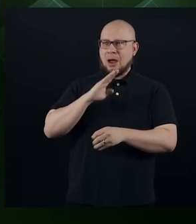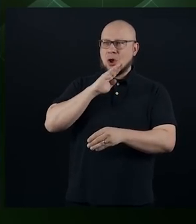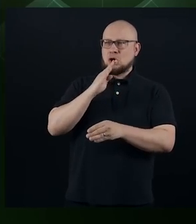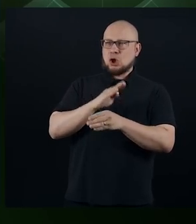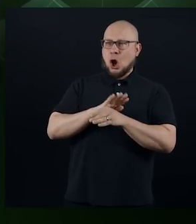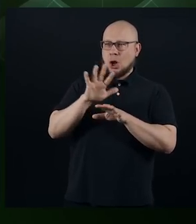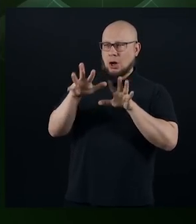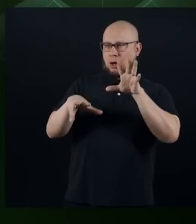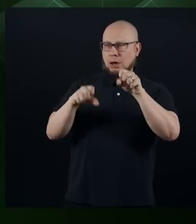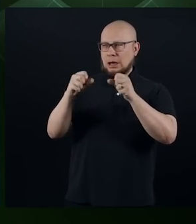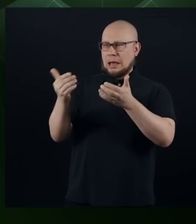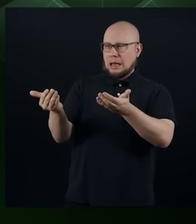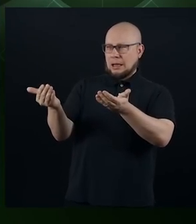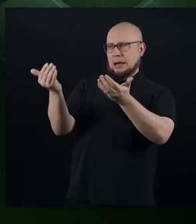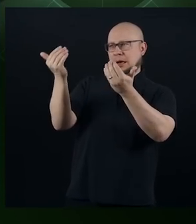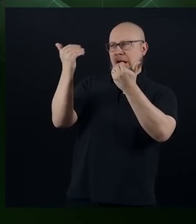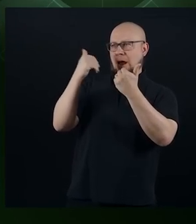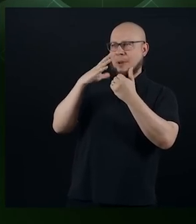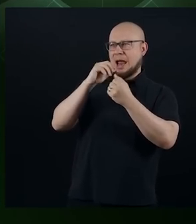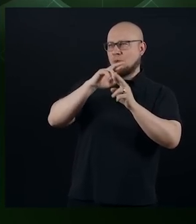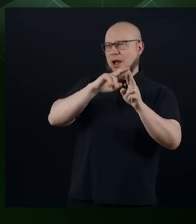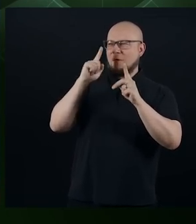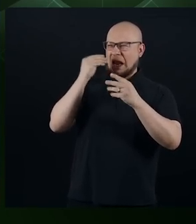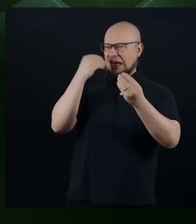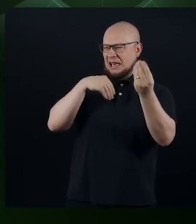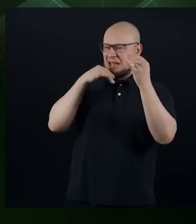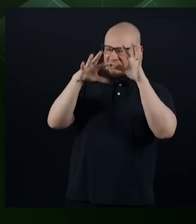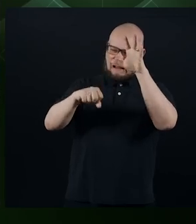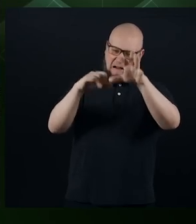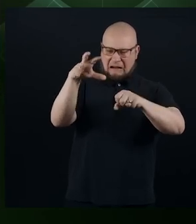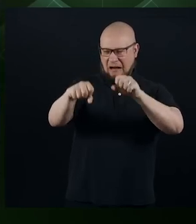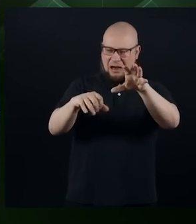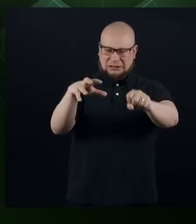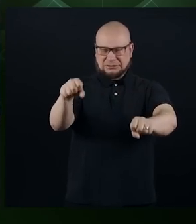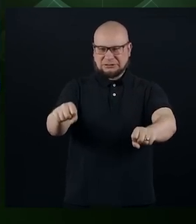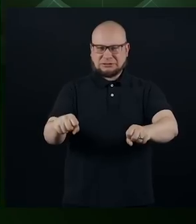daughter! Come forth and feast!